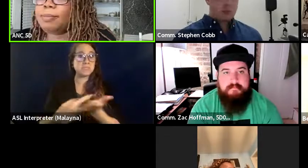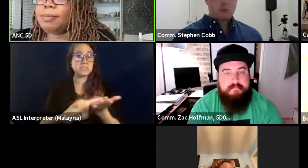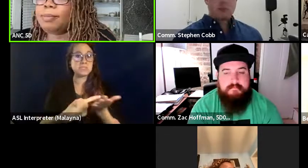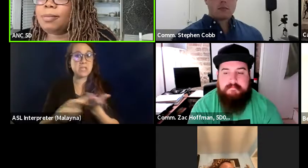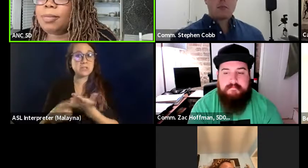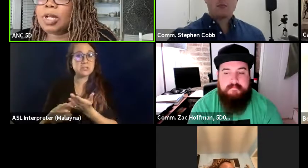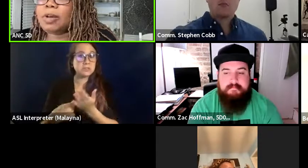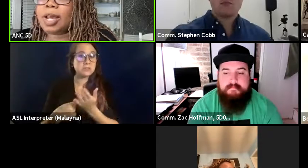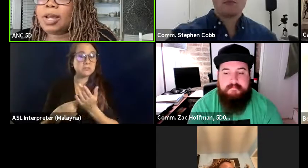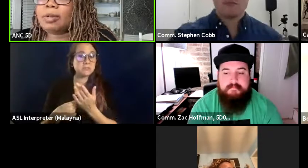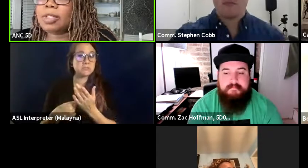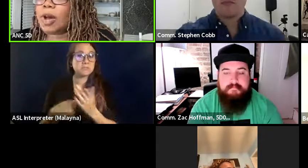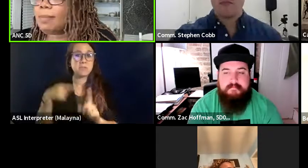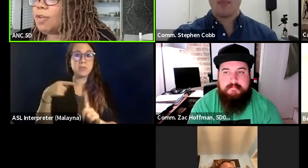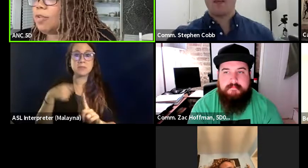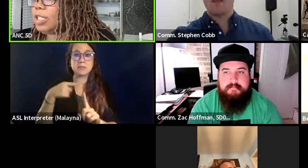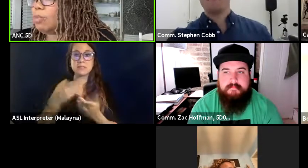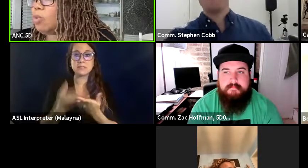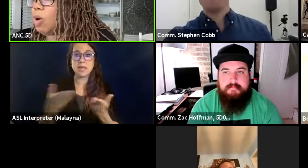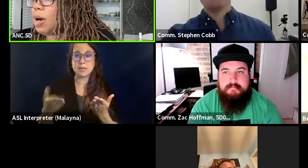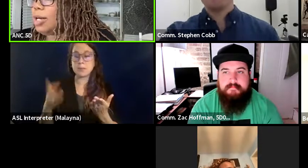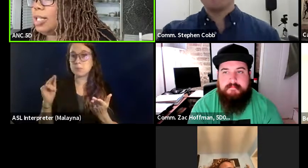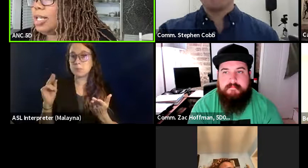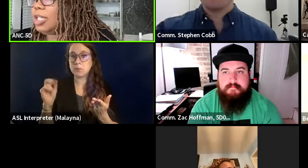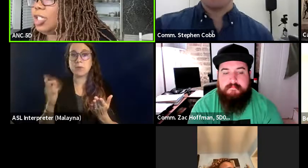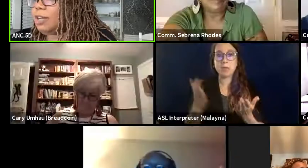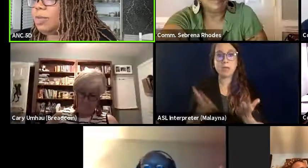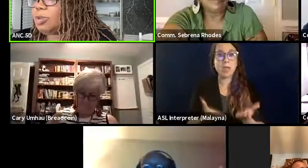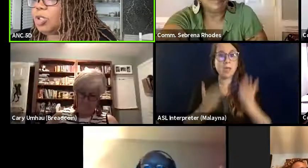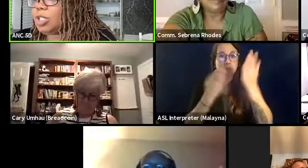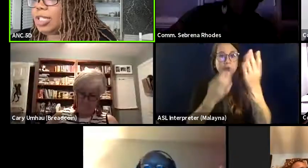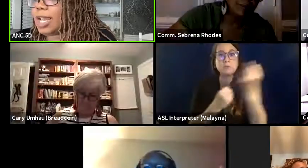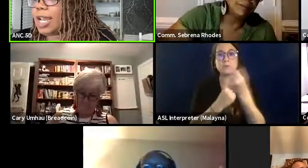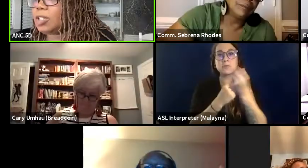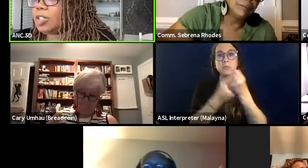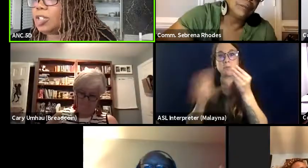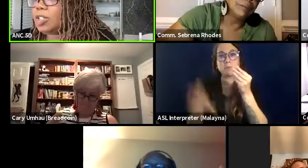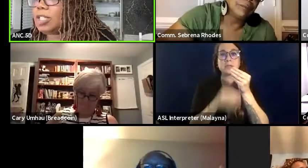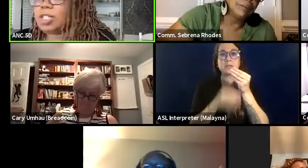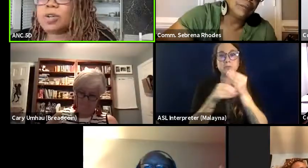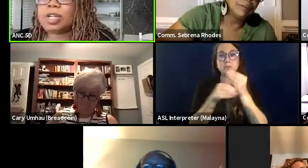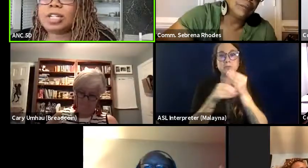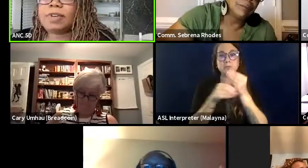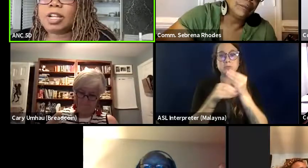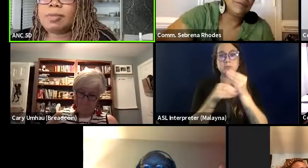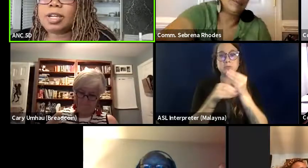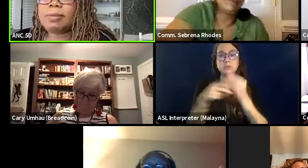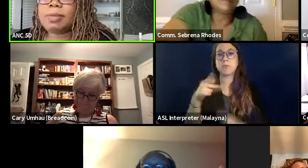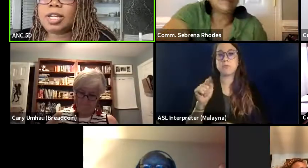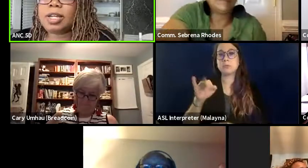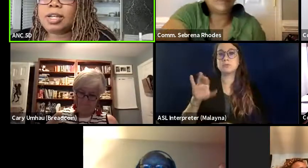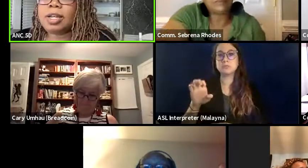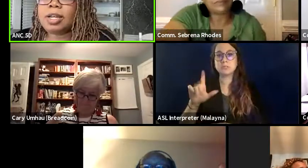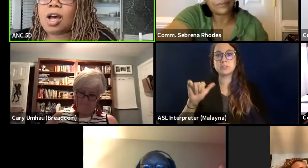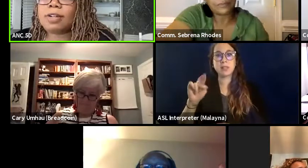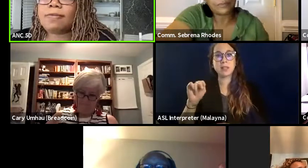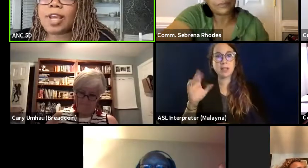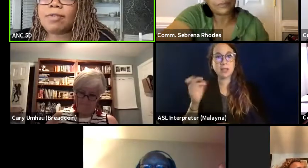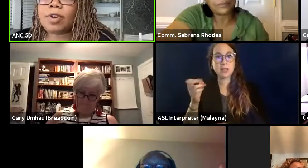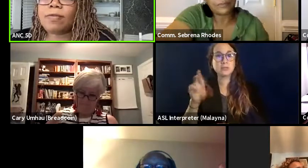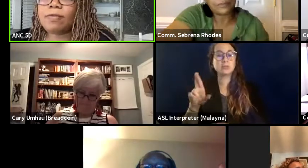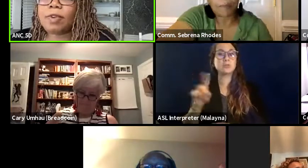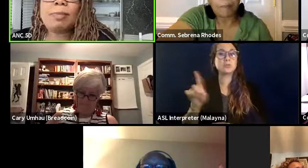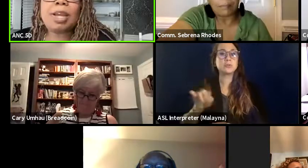item? Okay, so I move to support the addition of Ms. Patrice Lancaster to the Zoning and Development Committee. All